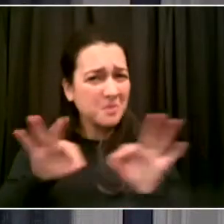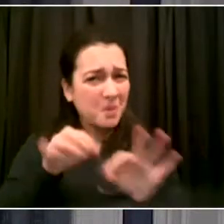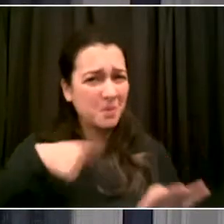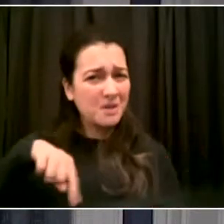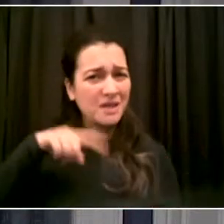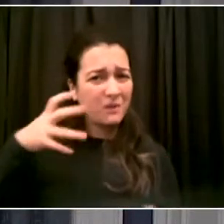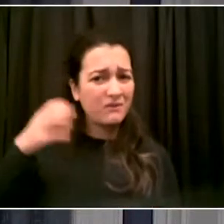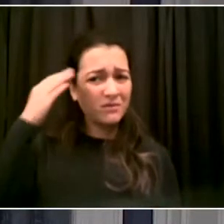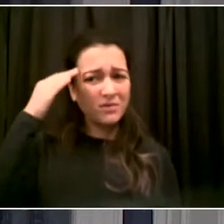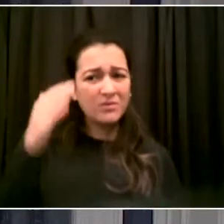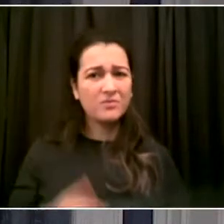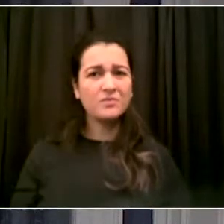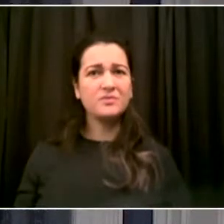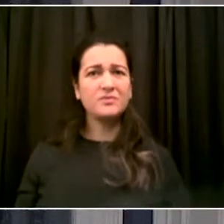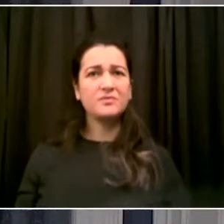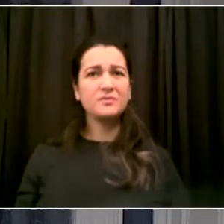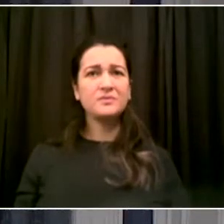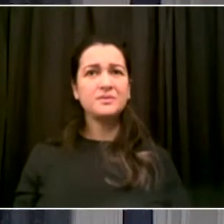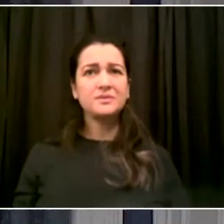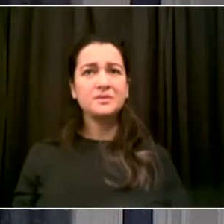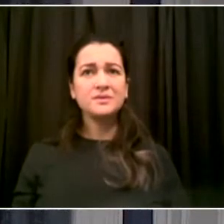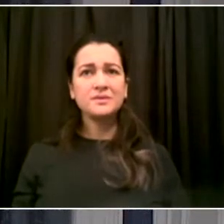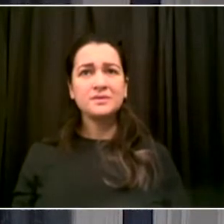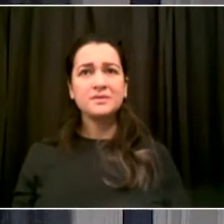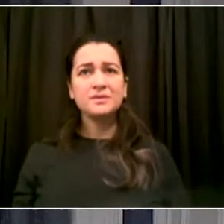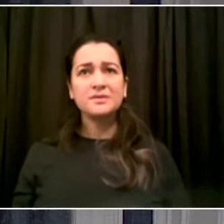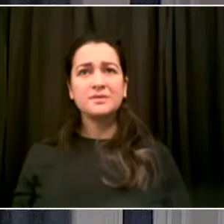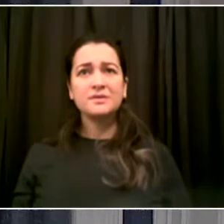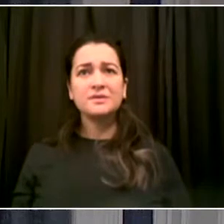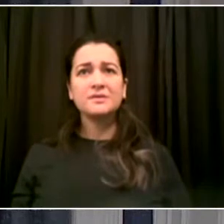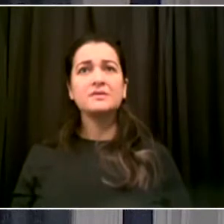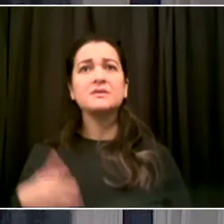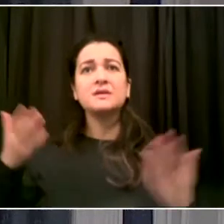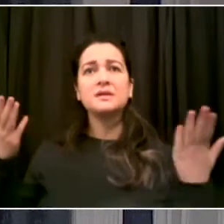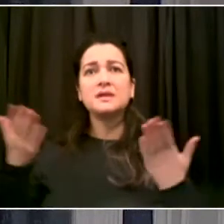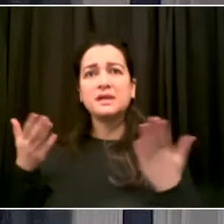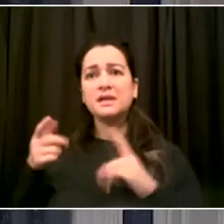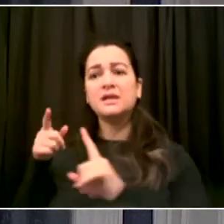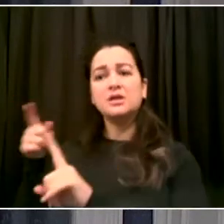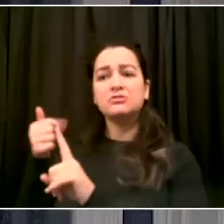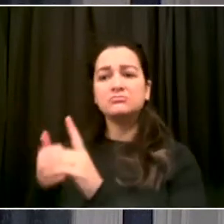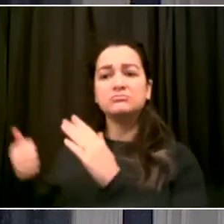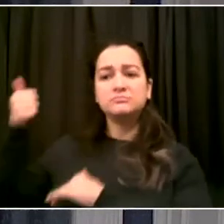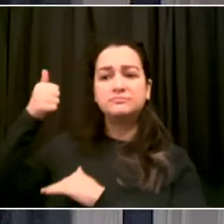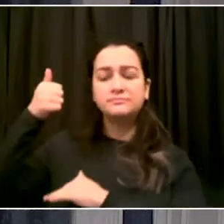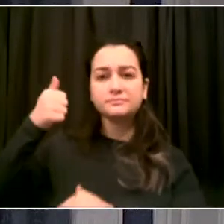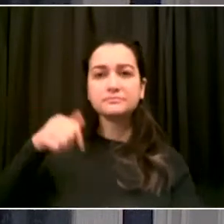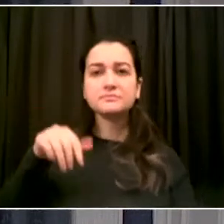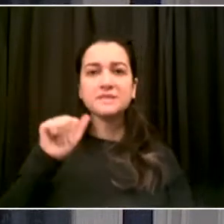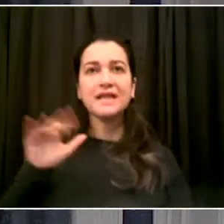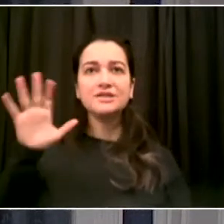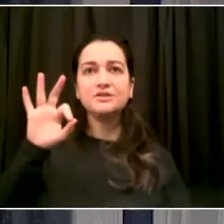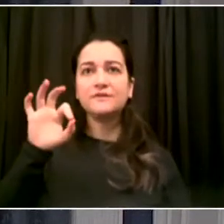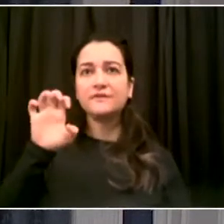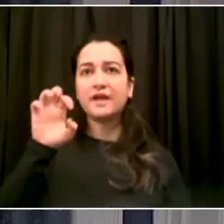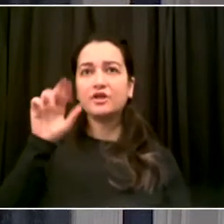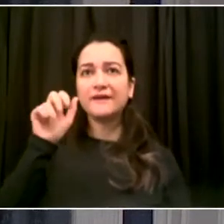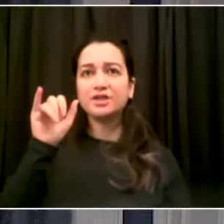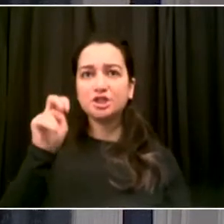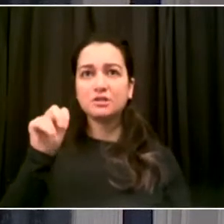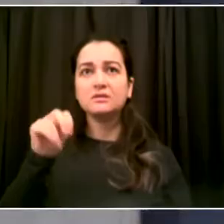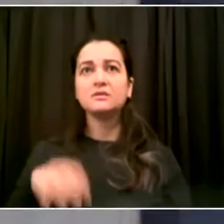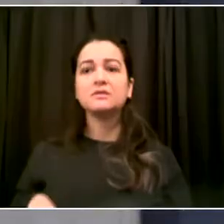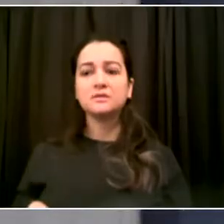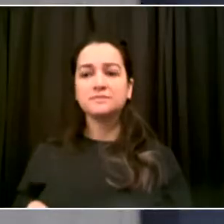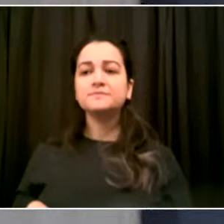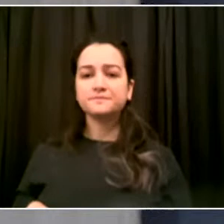Asian American Federation, Joanne Yu. Thank you, Mayor de Blasio, for inviting me to share this space with you this